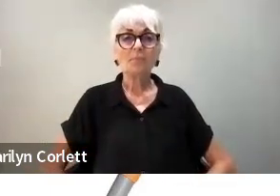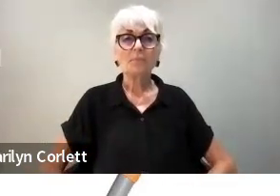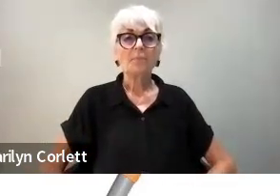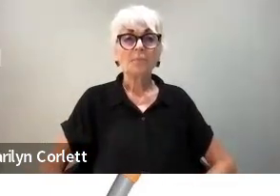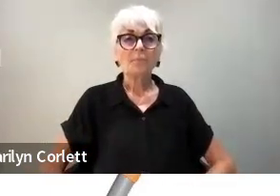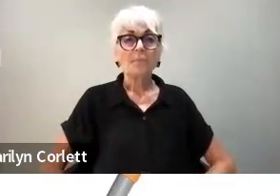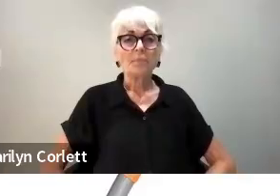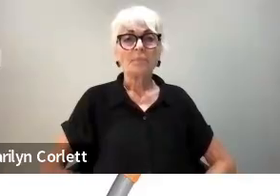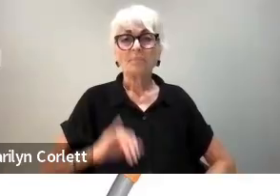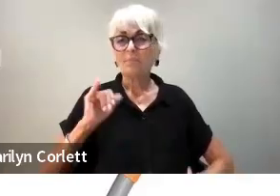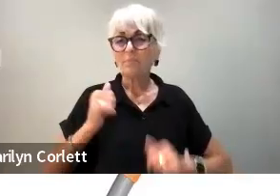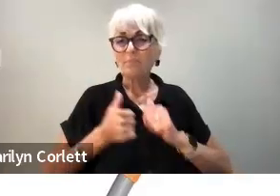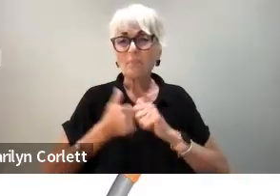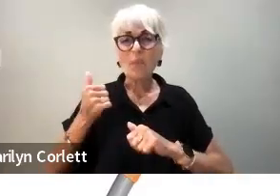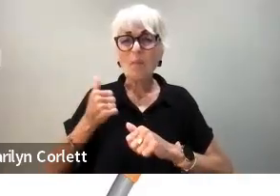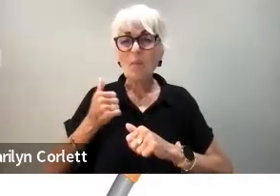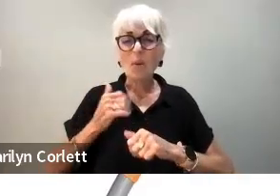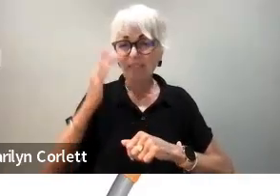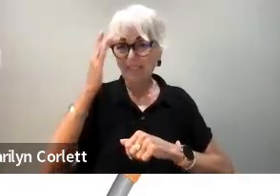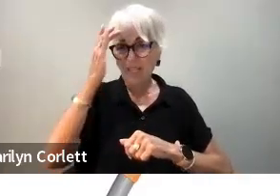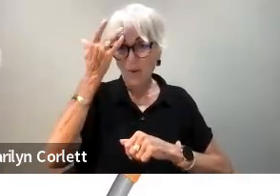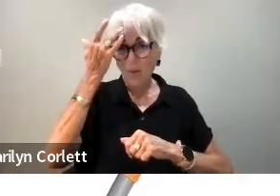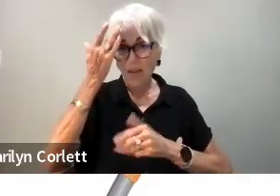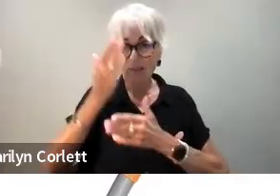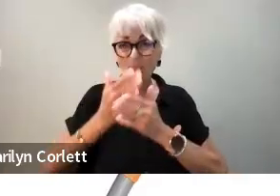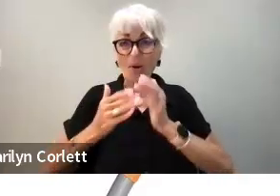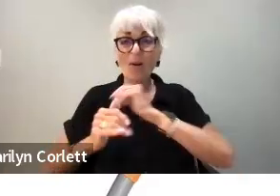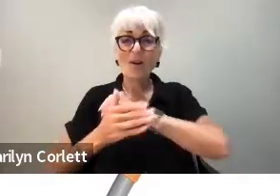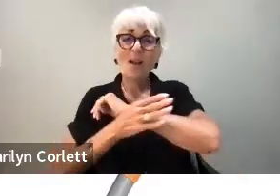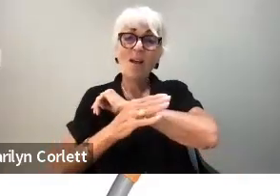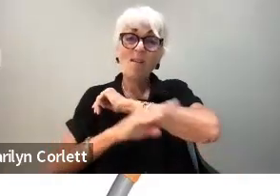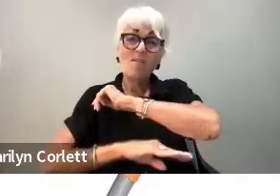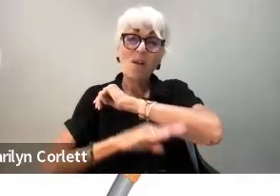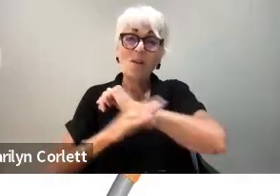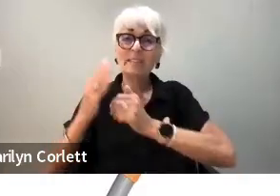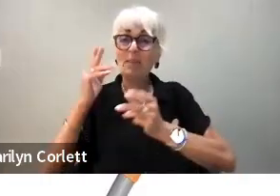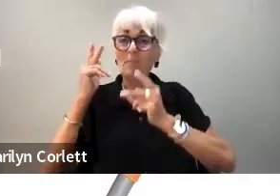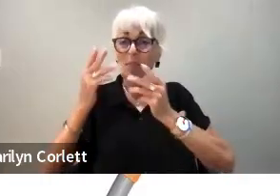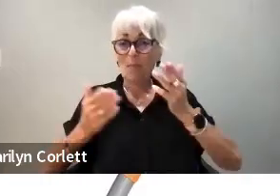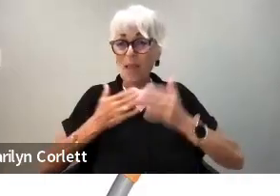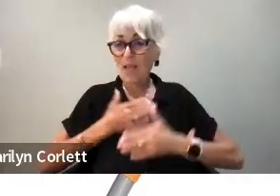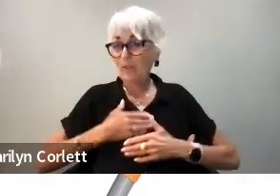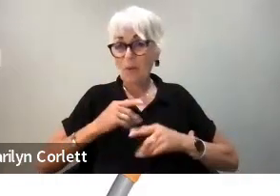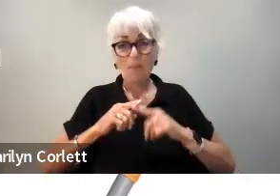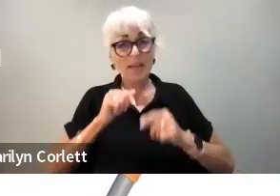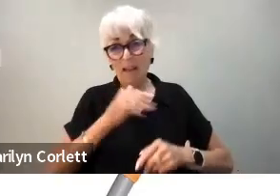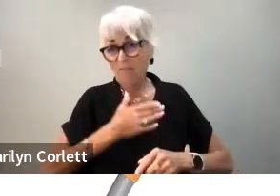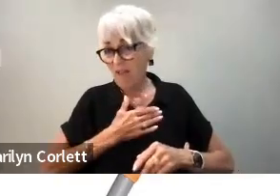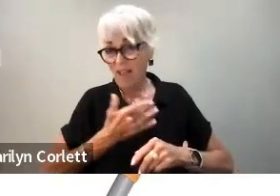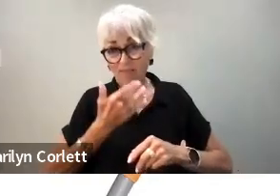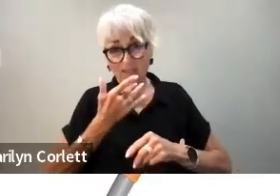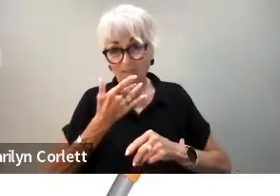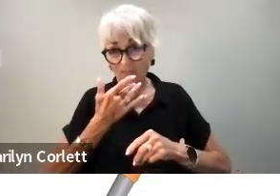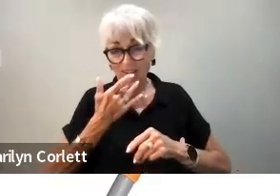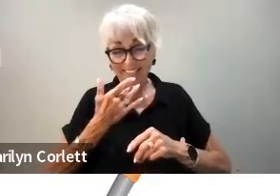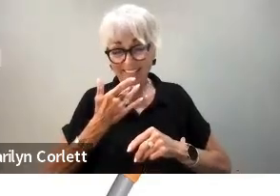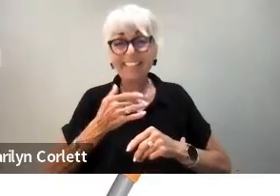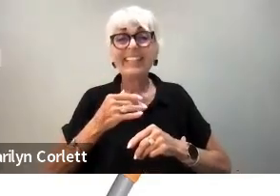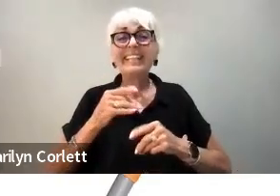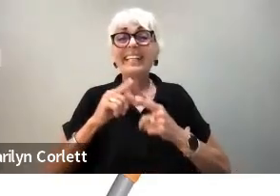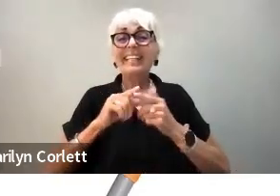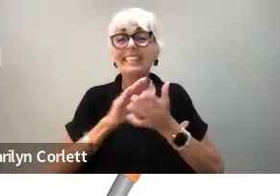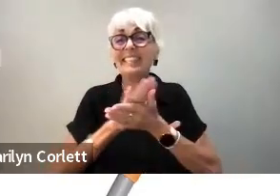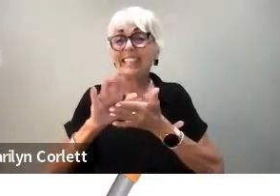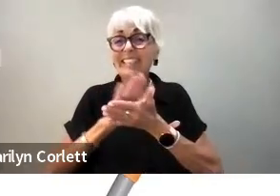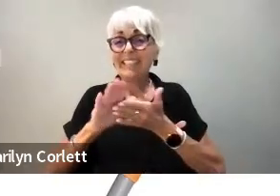So the most annoying part of fall, and some people might enjoy it, but I know that it's not my favorite time of fall, is to clean up all the